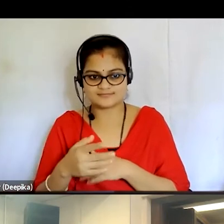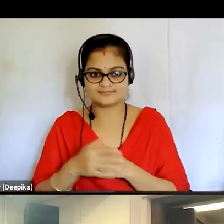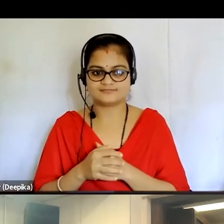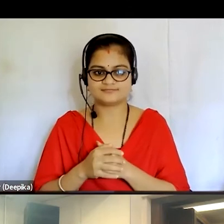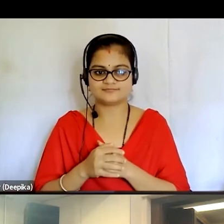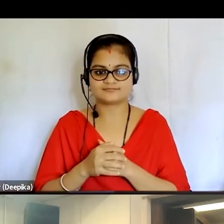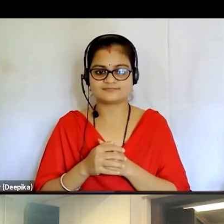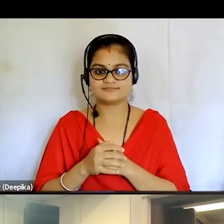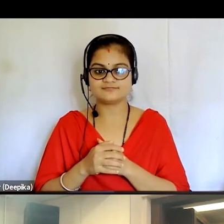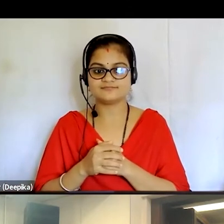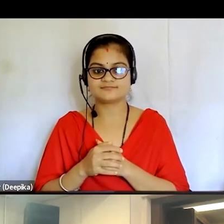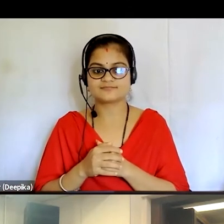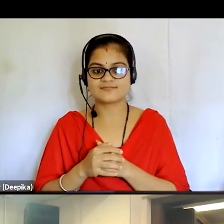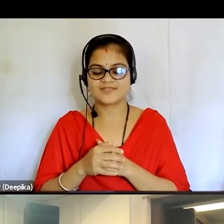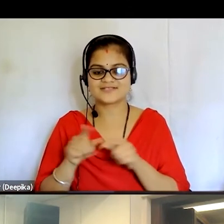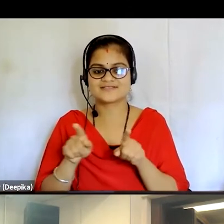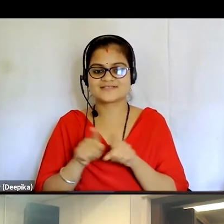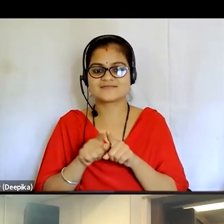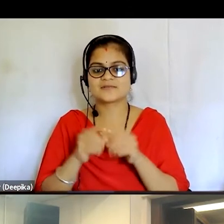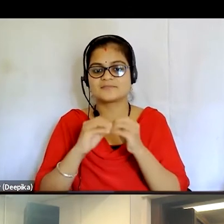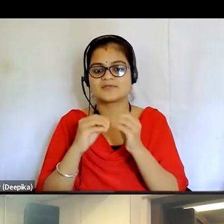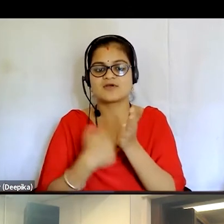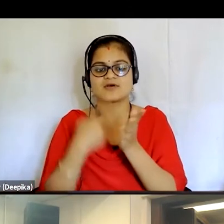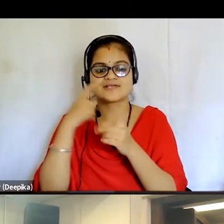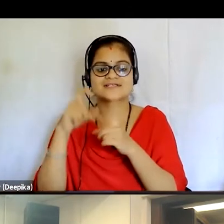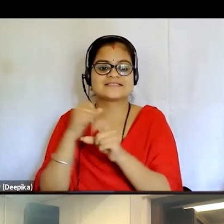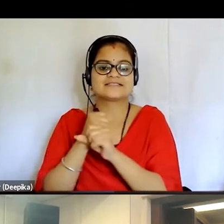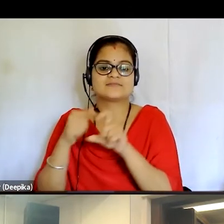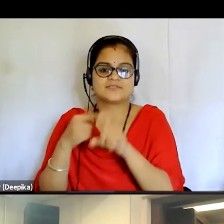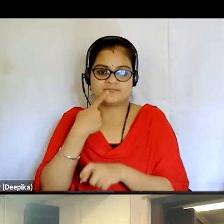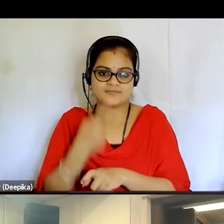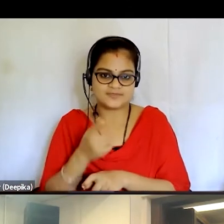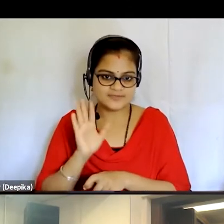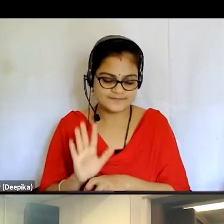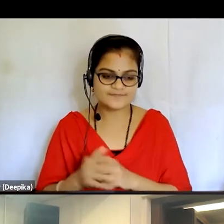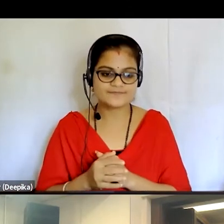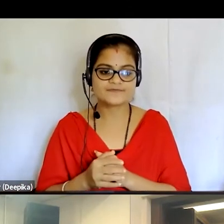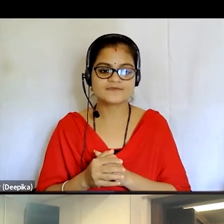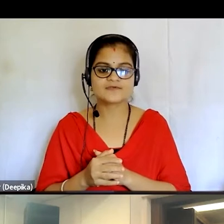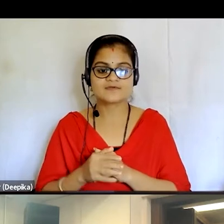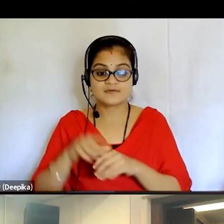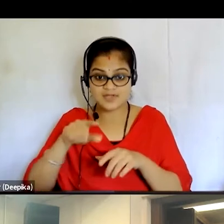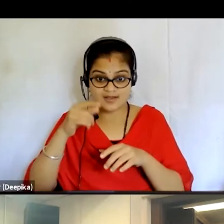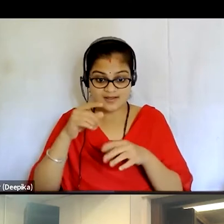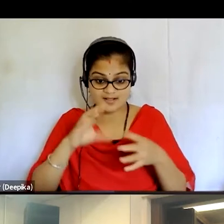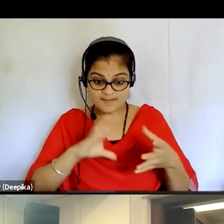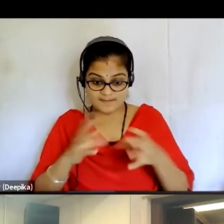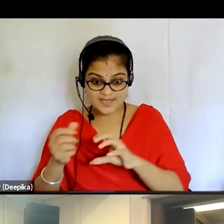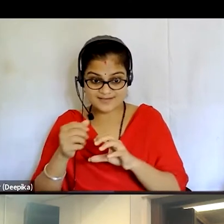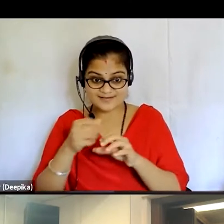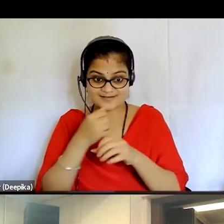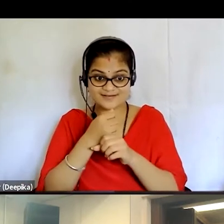was what we call the bridge. Right? So the whole theory of composition is that you have